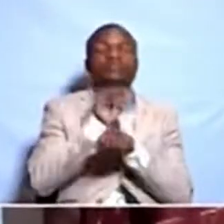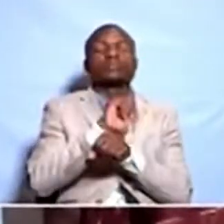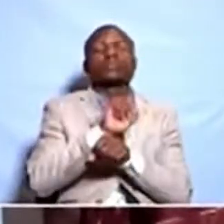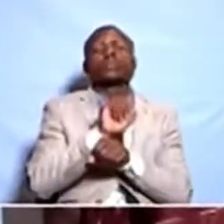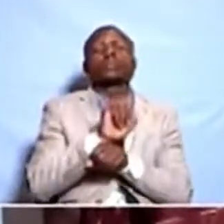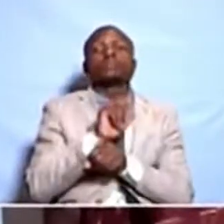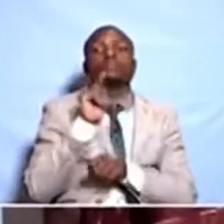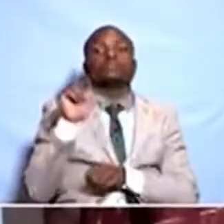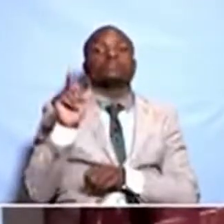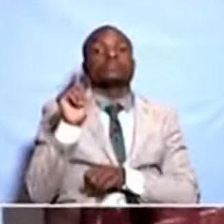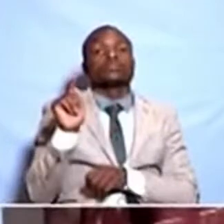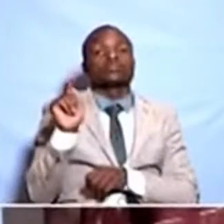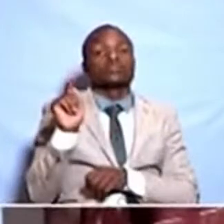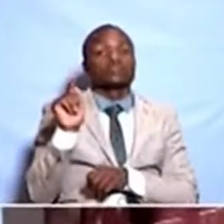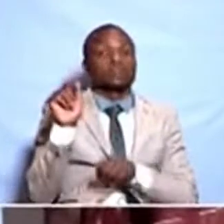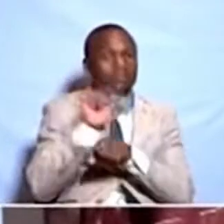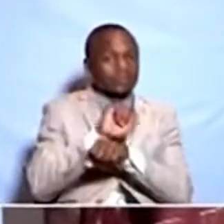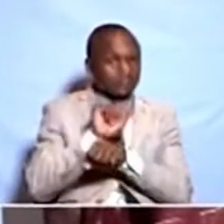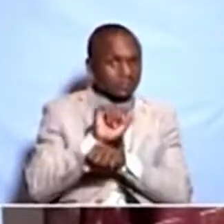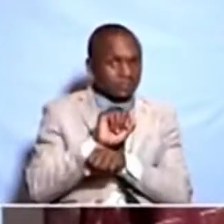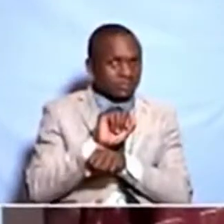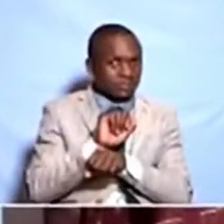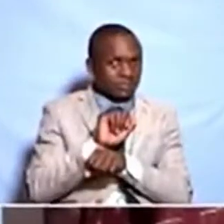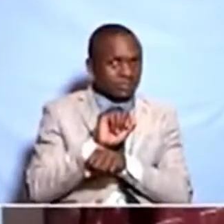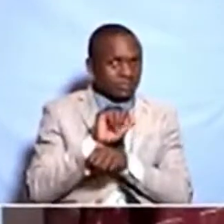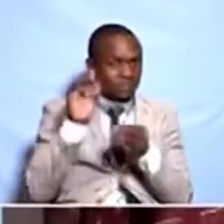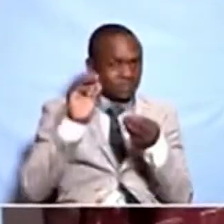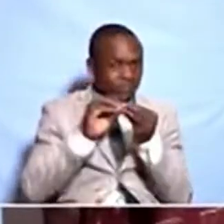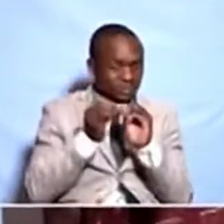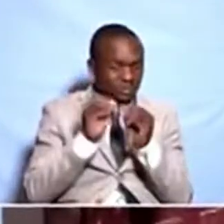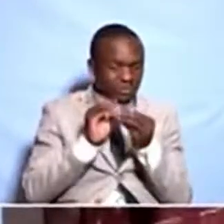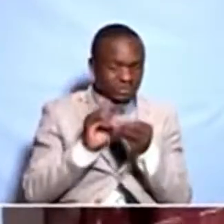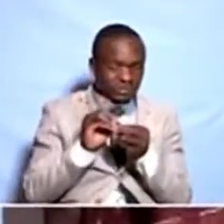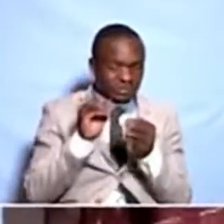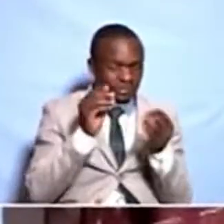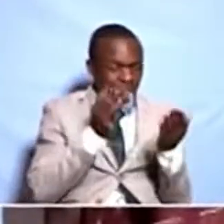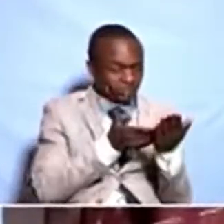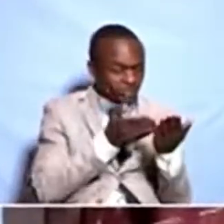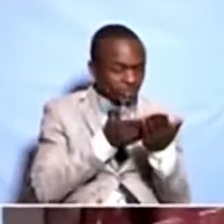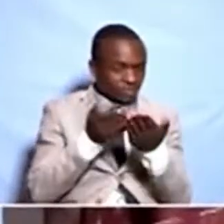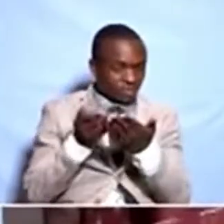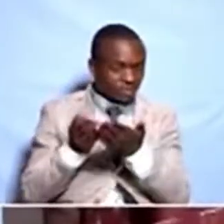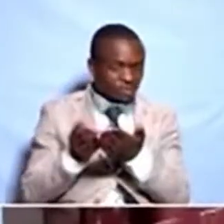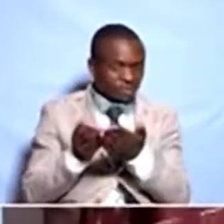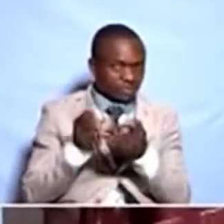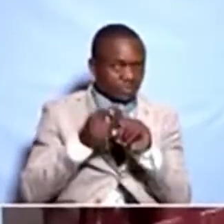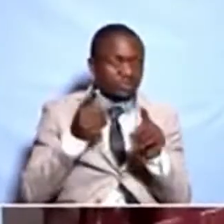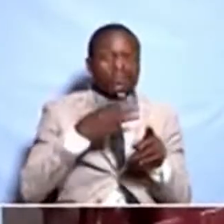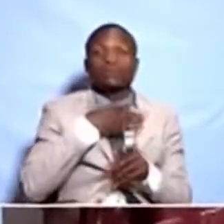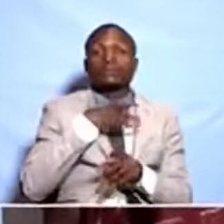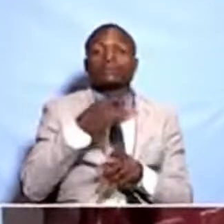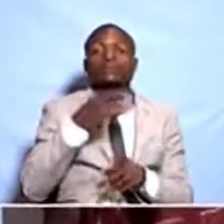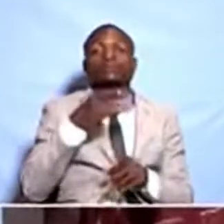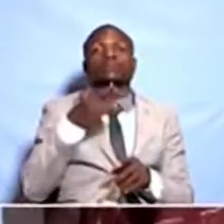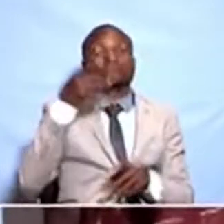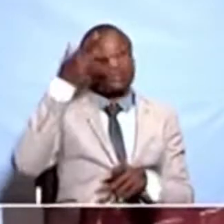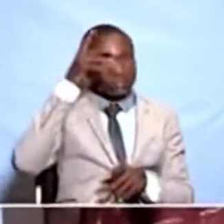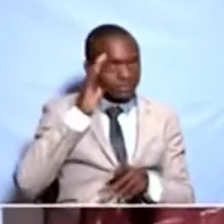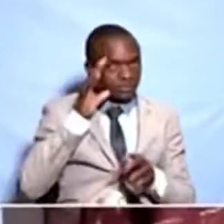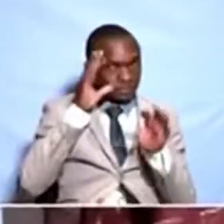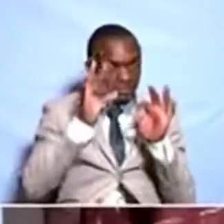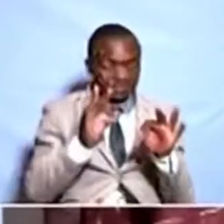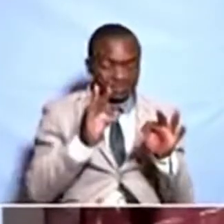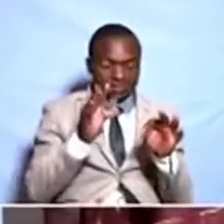hit this person is the registration number this, and it is white in color. Now, if on our system we